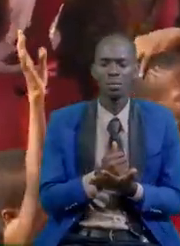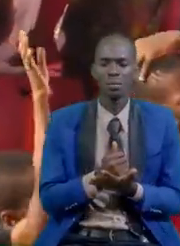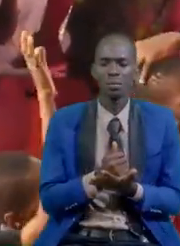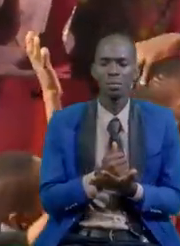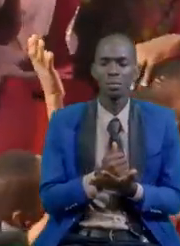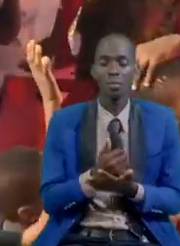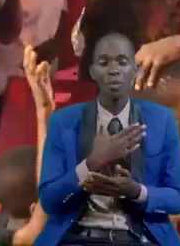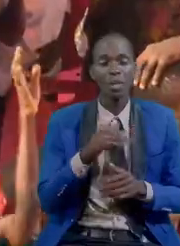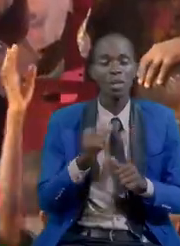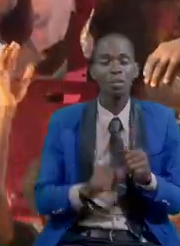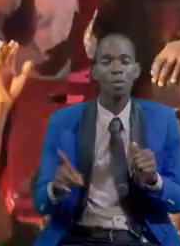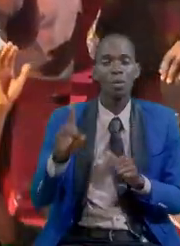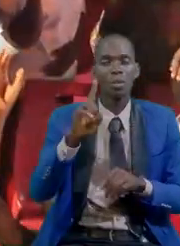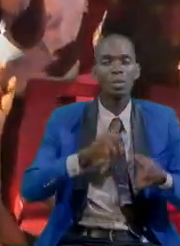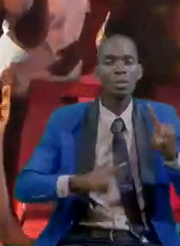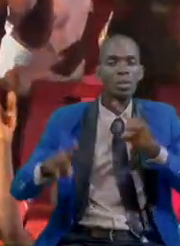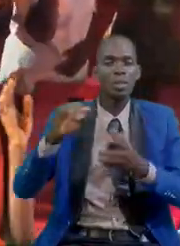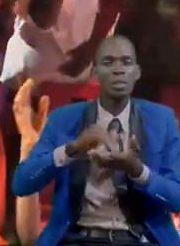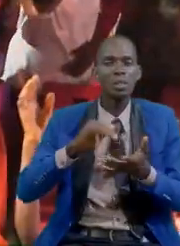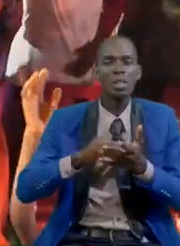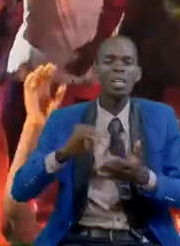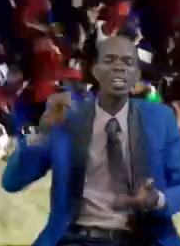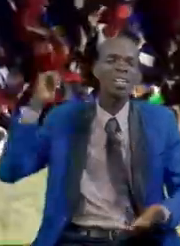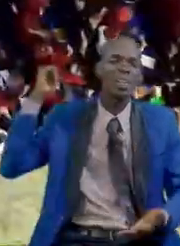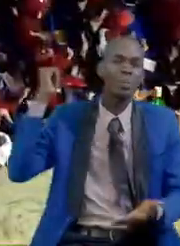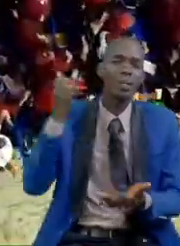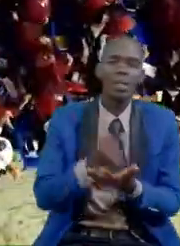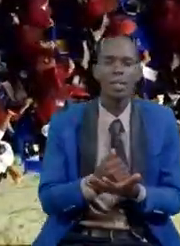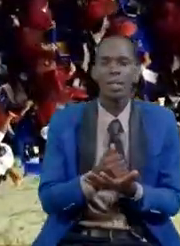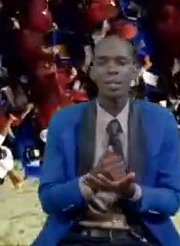And everybody, once again, we shout.